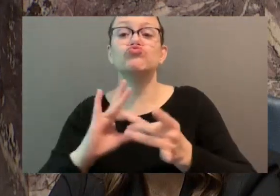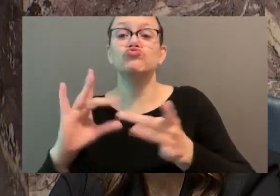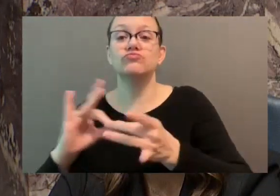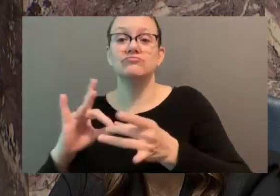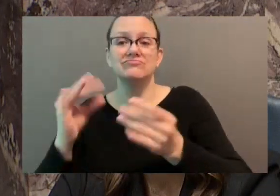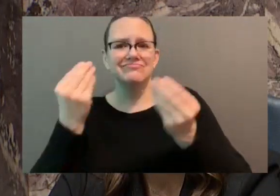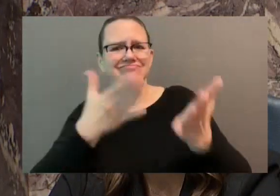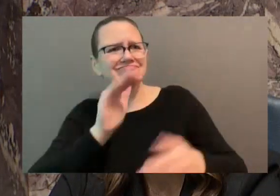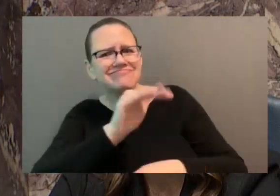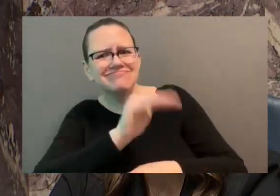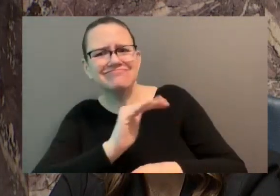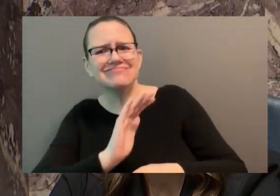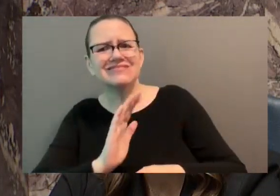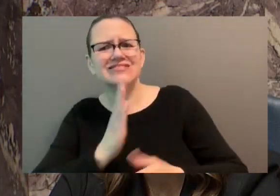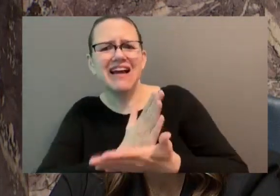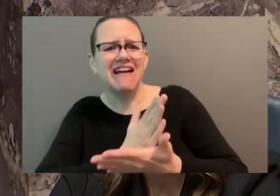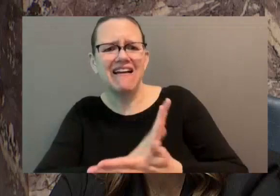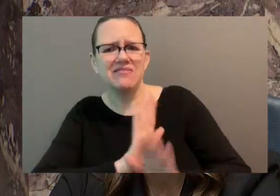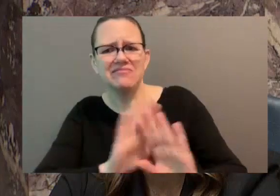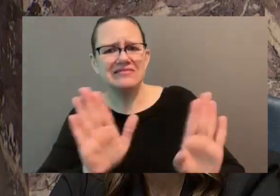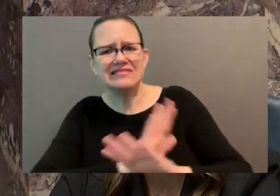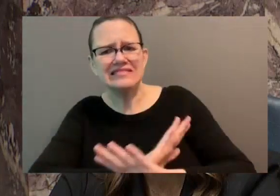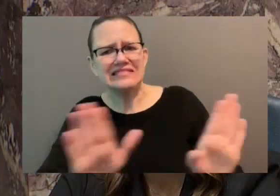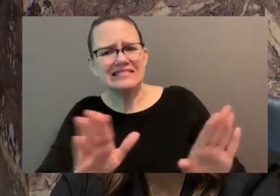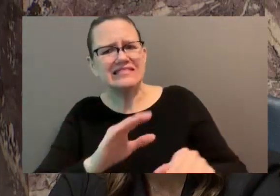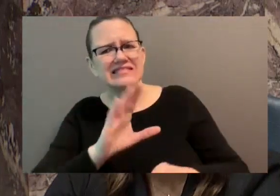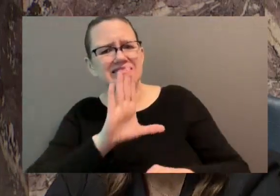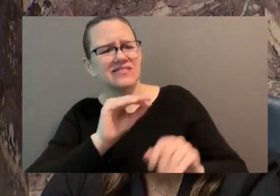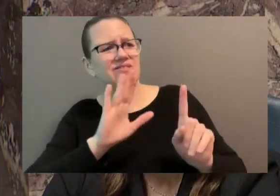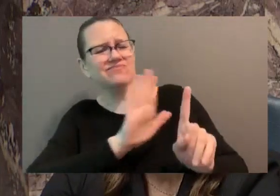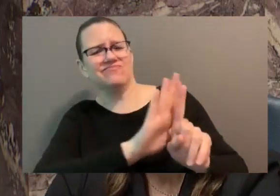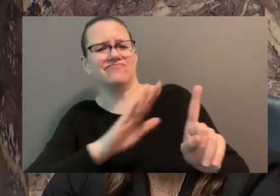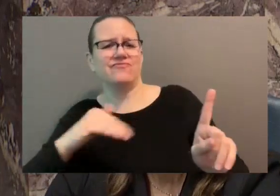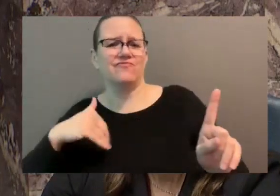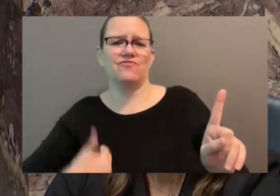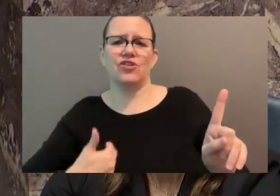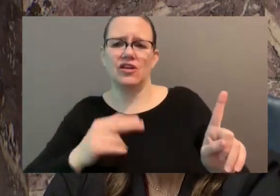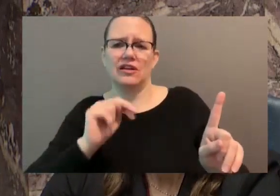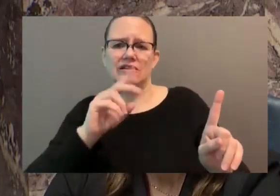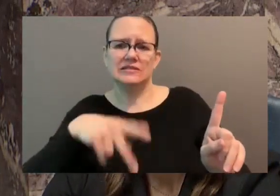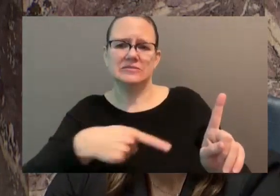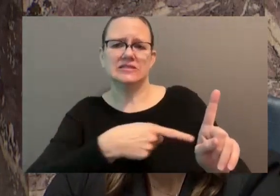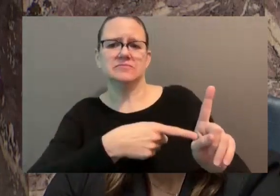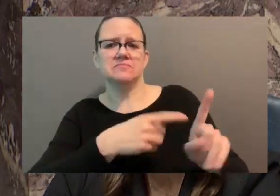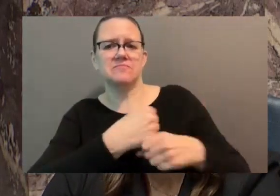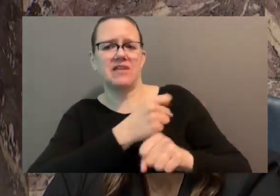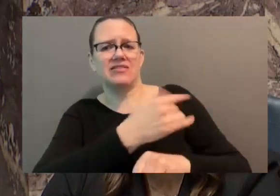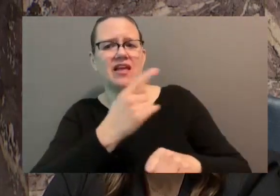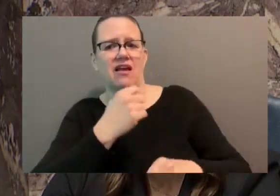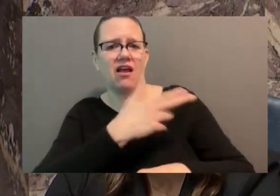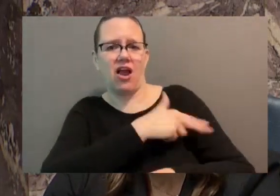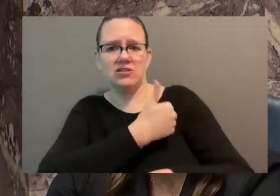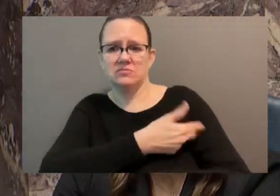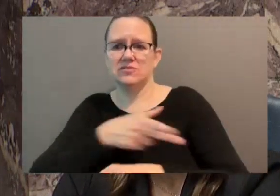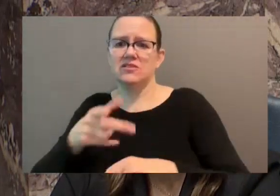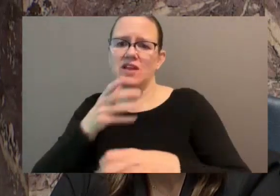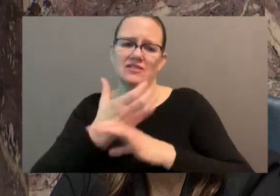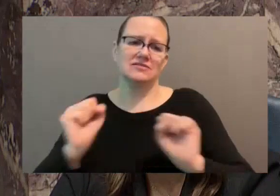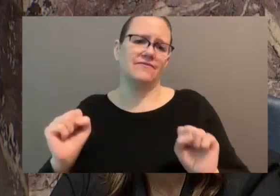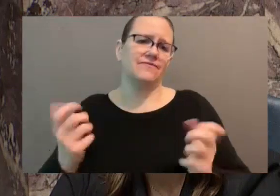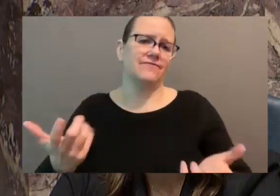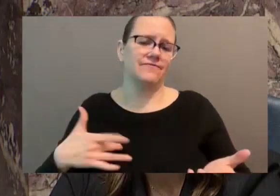his decision that is making this an unsafe place for workers in British Columbia. Straight up.